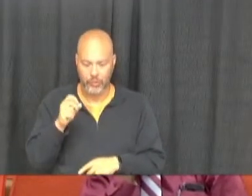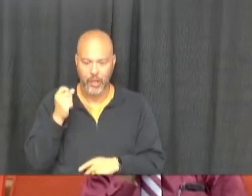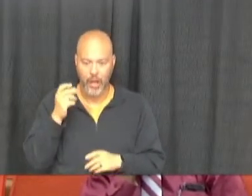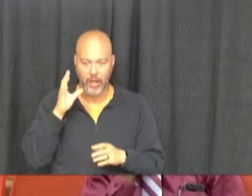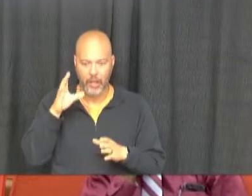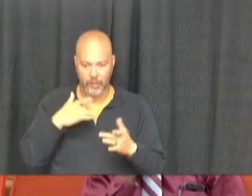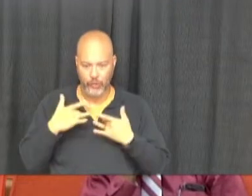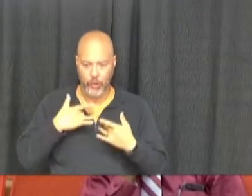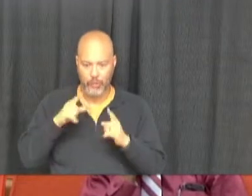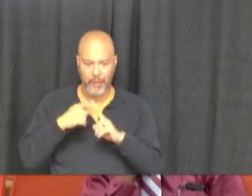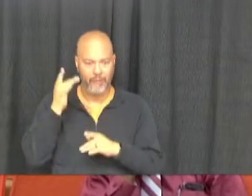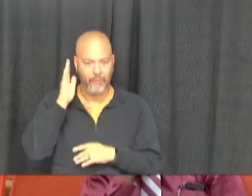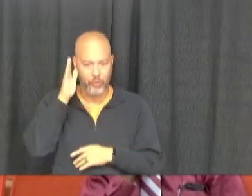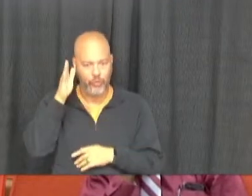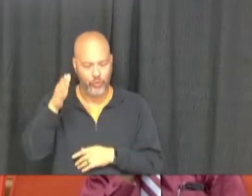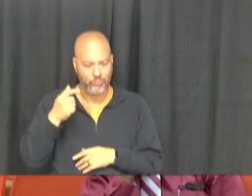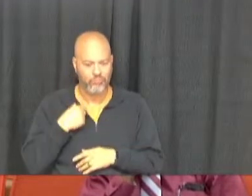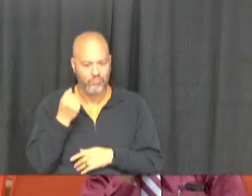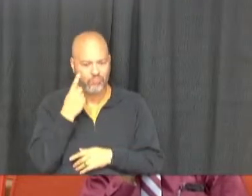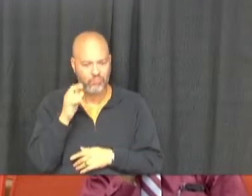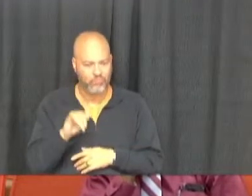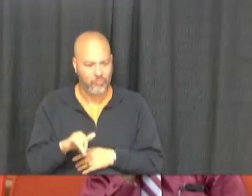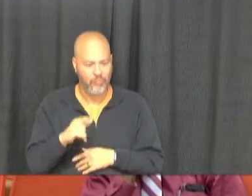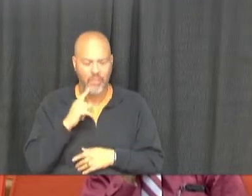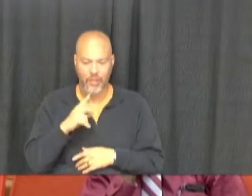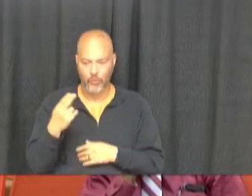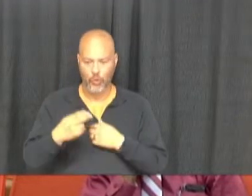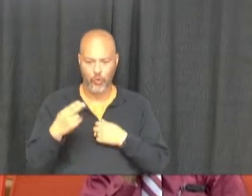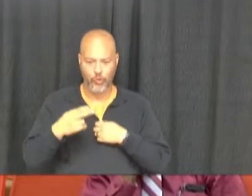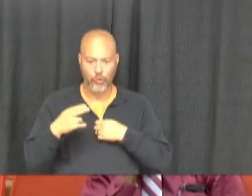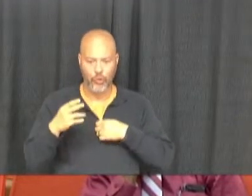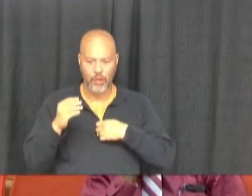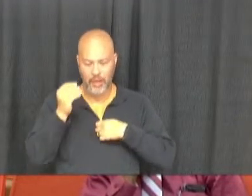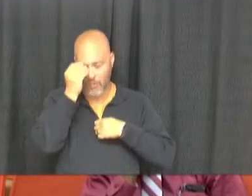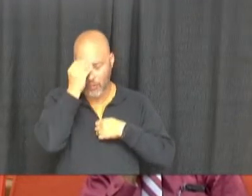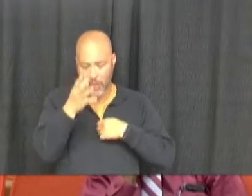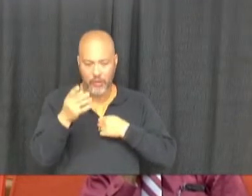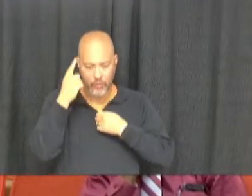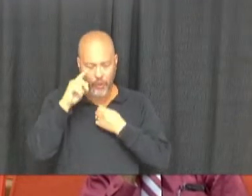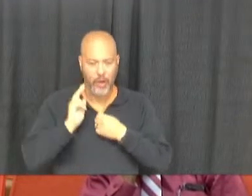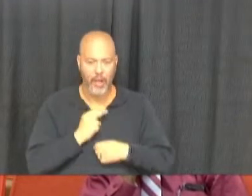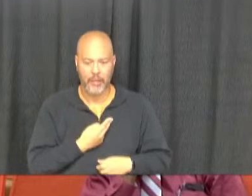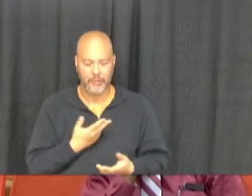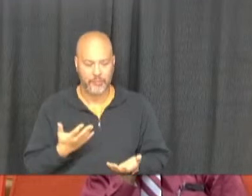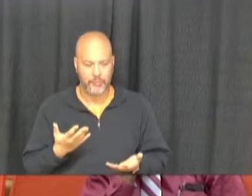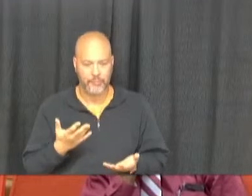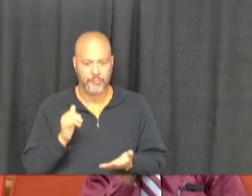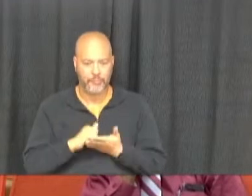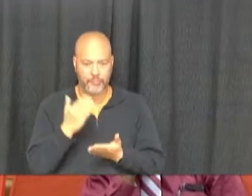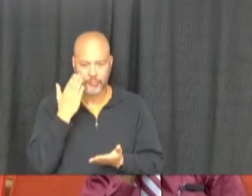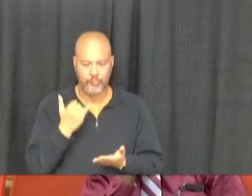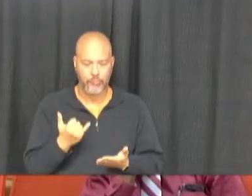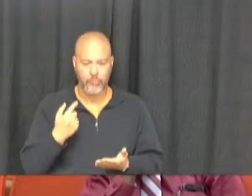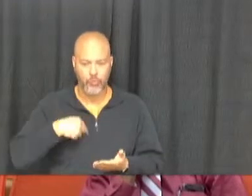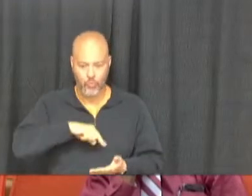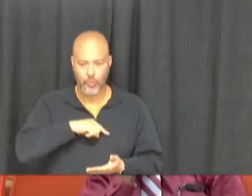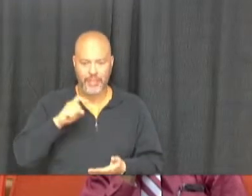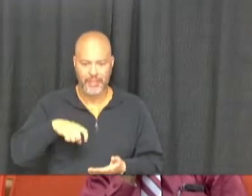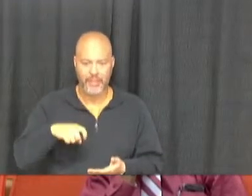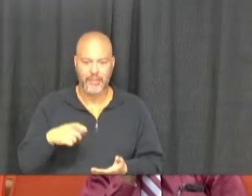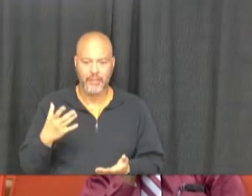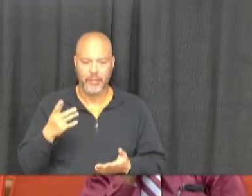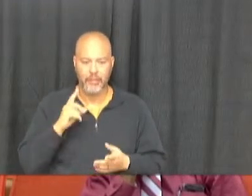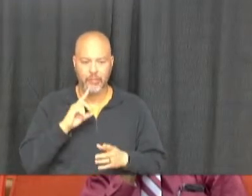understand that. It's historical data to us for the most part. I mean, that's why we need it,